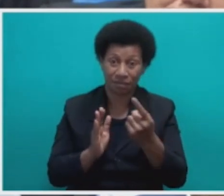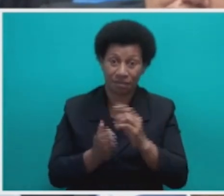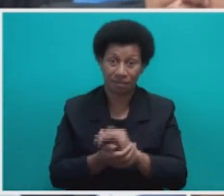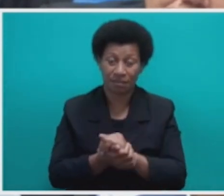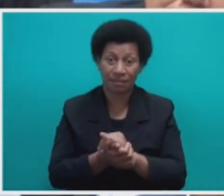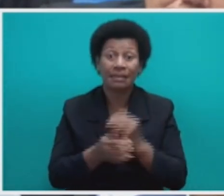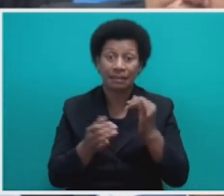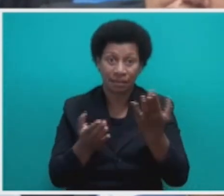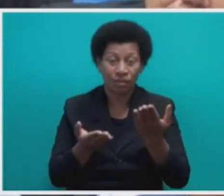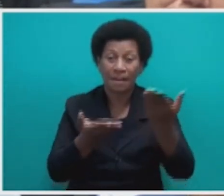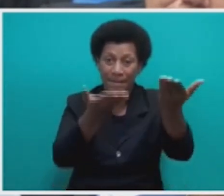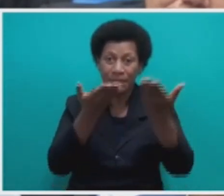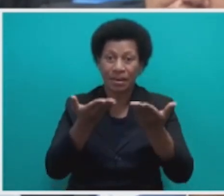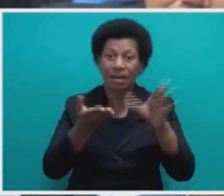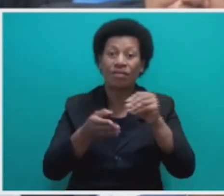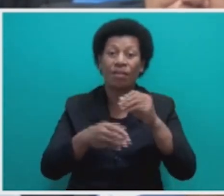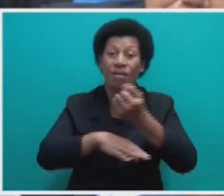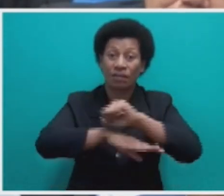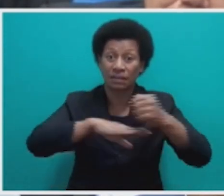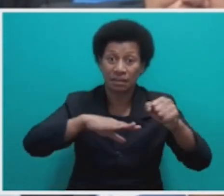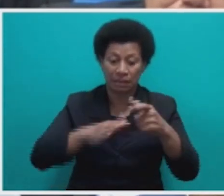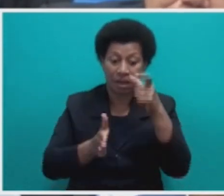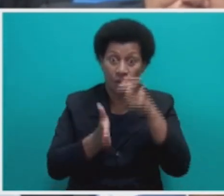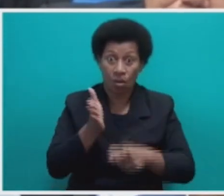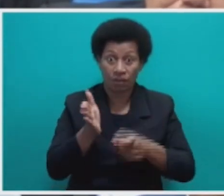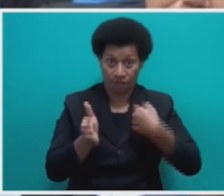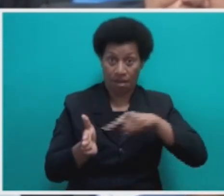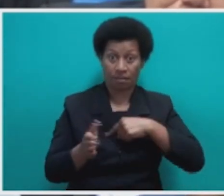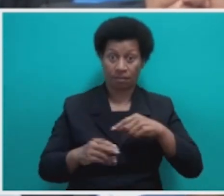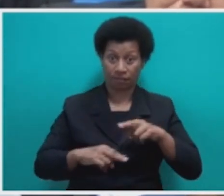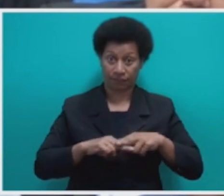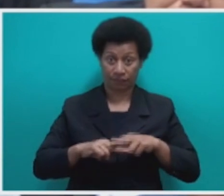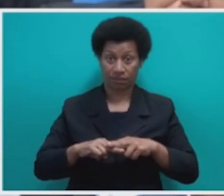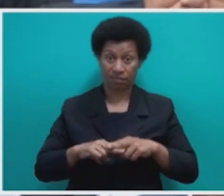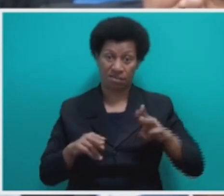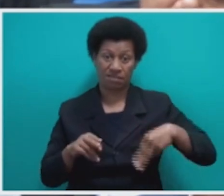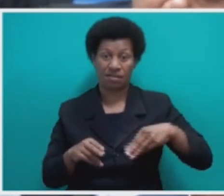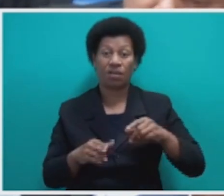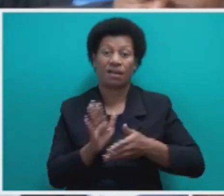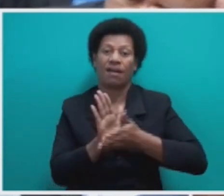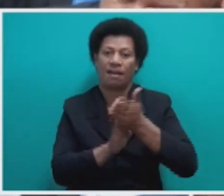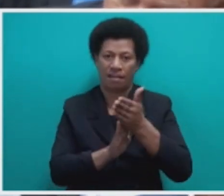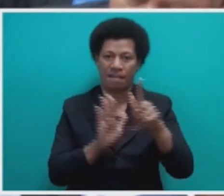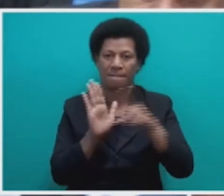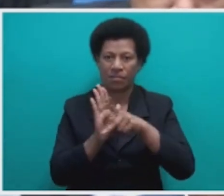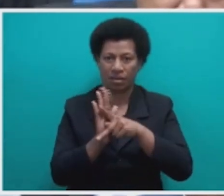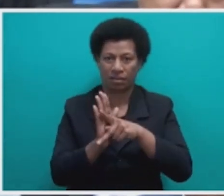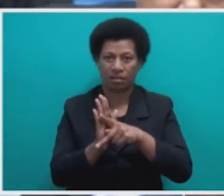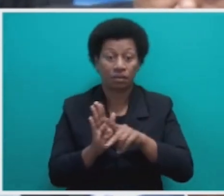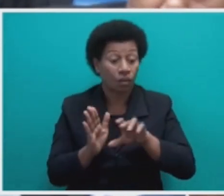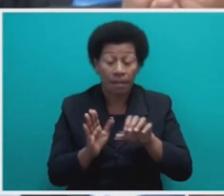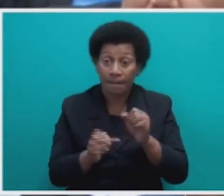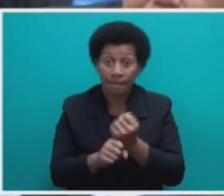is imported, the cost to the consumers can be very, very high. And we need to ensure that industries that get